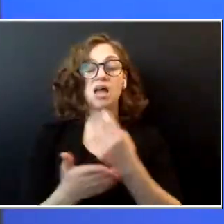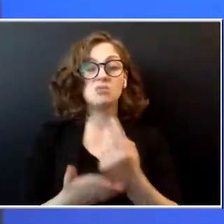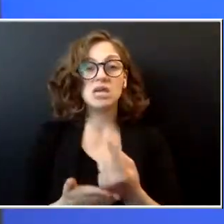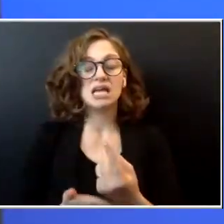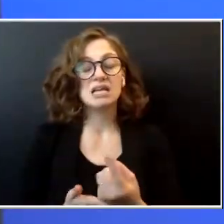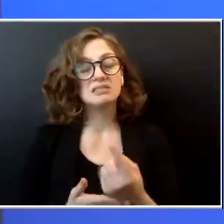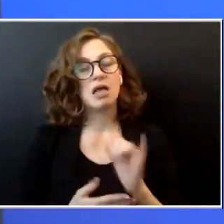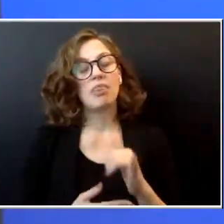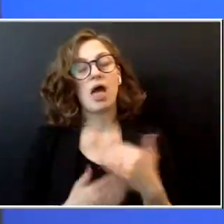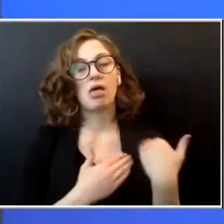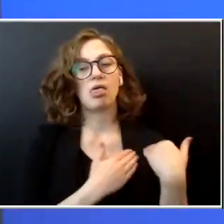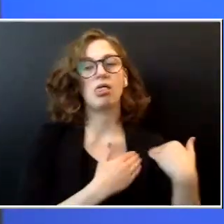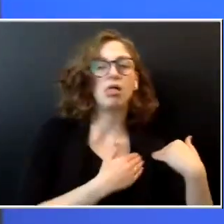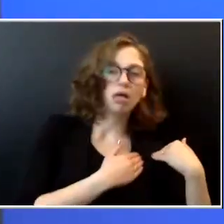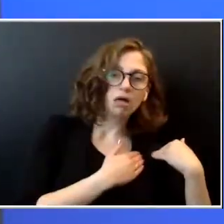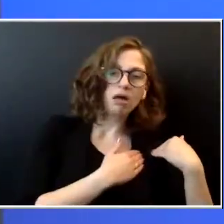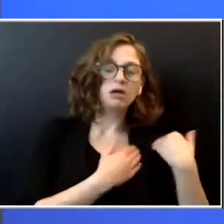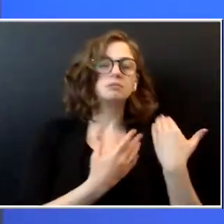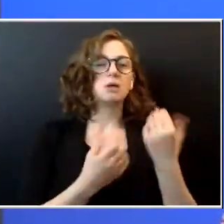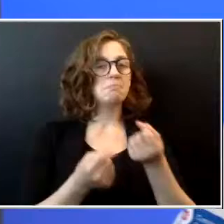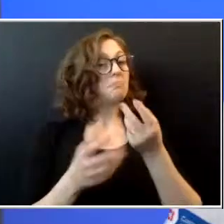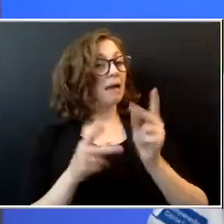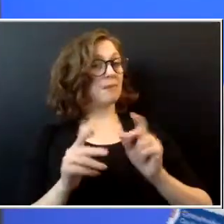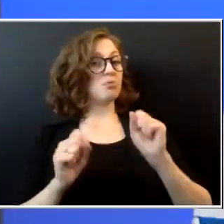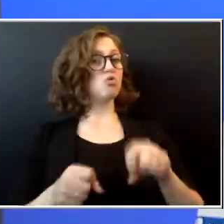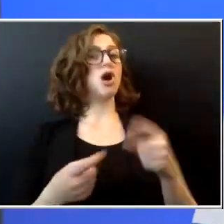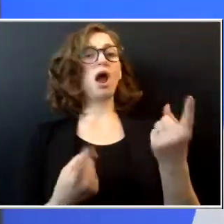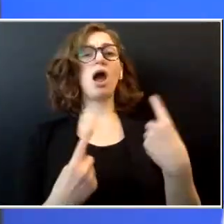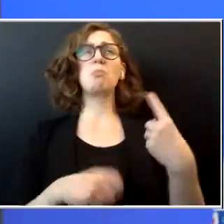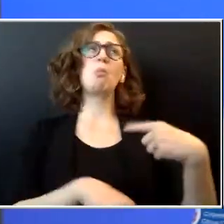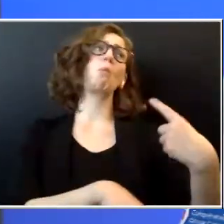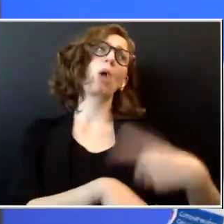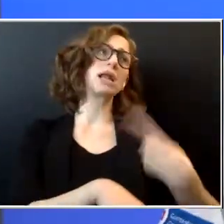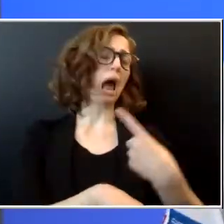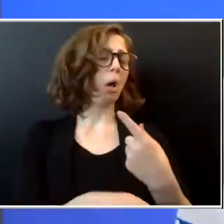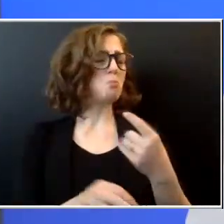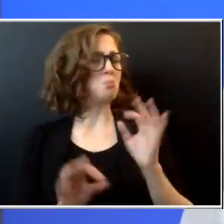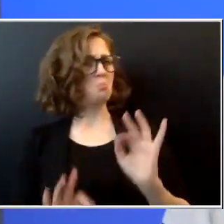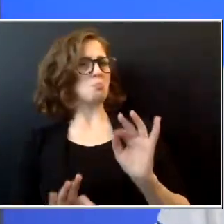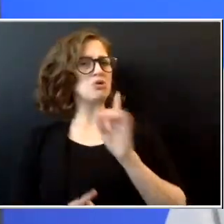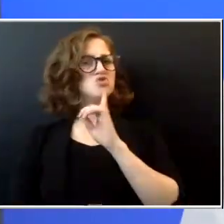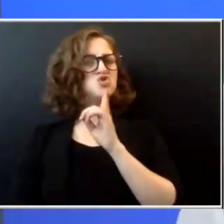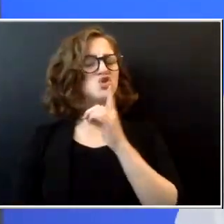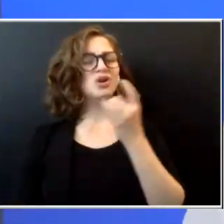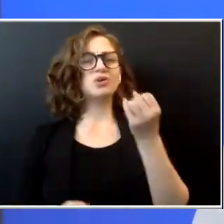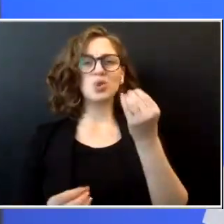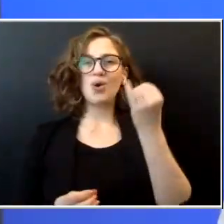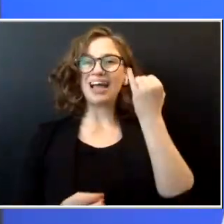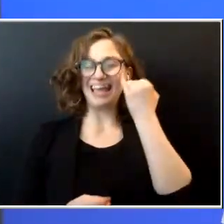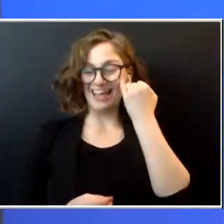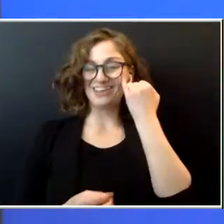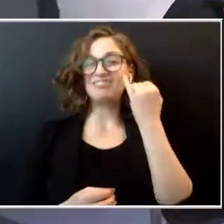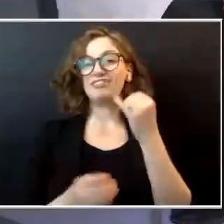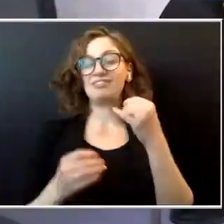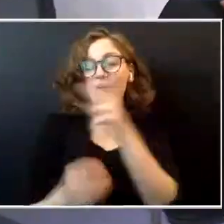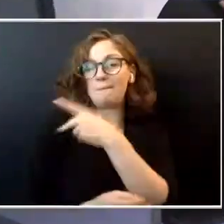if FLASH does come along, we can do it in one session, we'll have a lot more access of patients to the proton program.